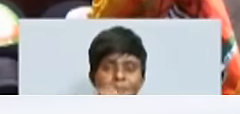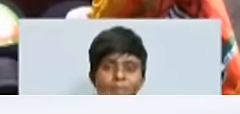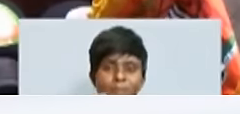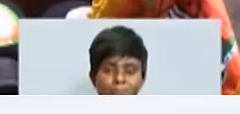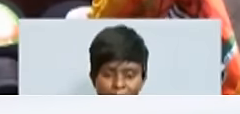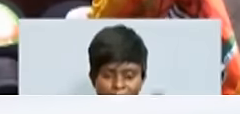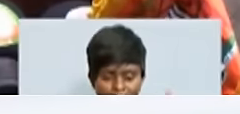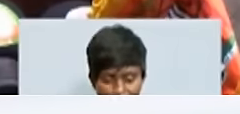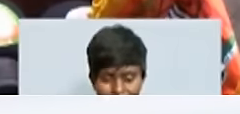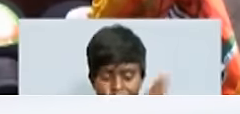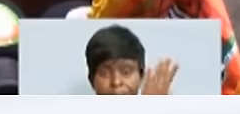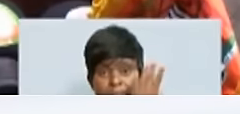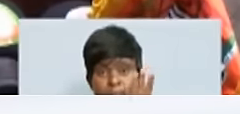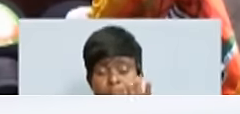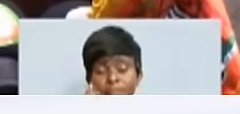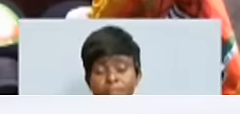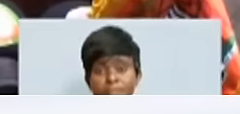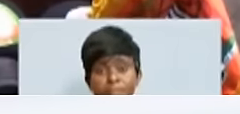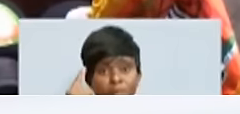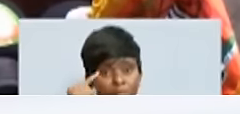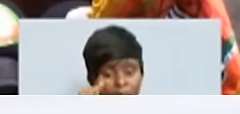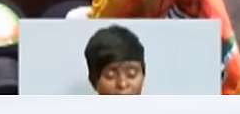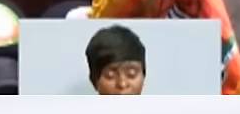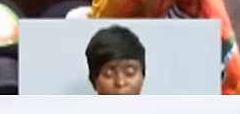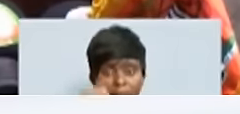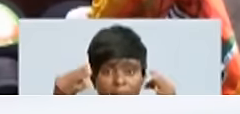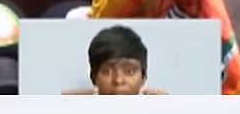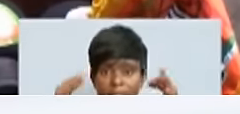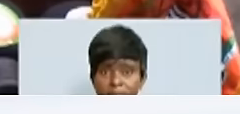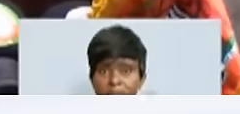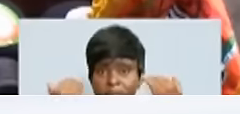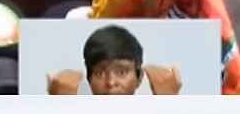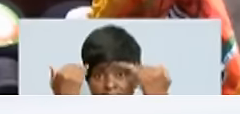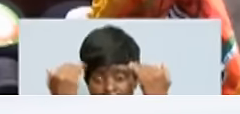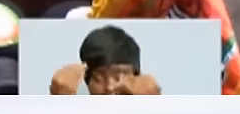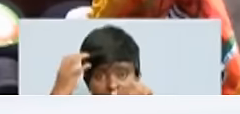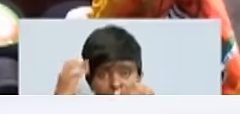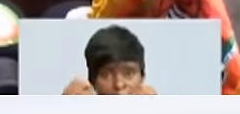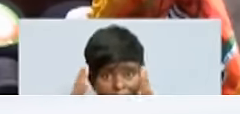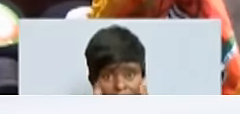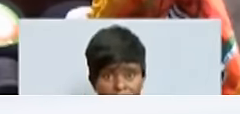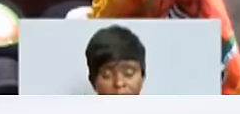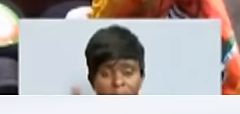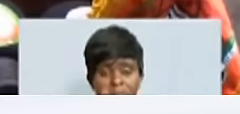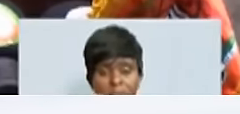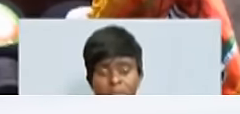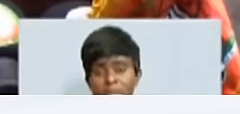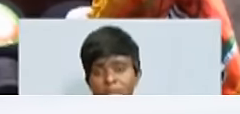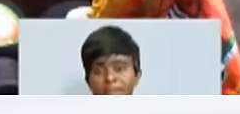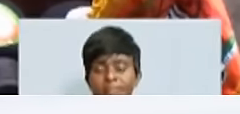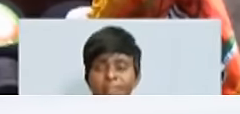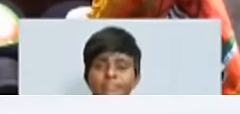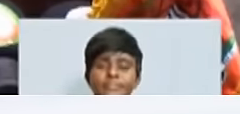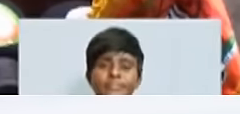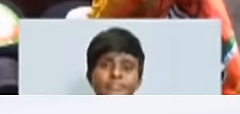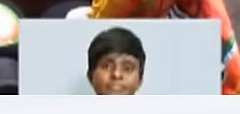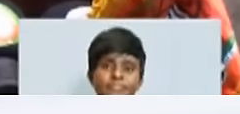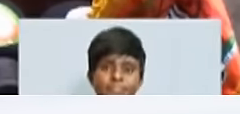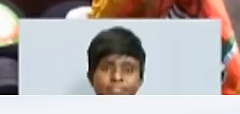continuous professional development for our judges, judicial officers, and other staff.